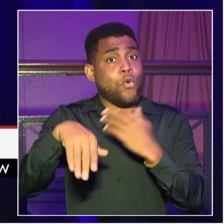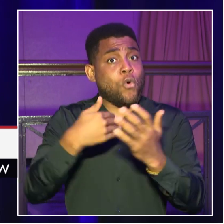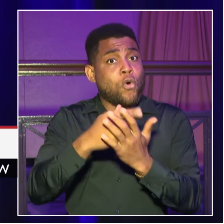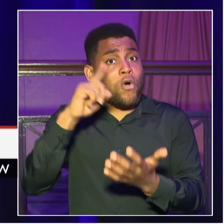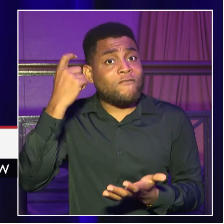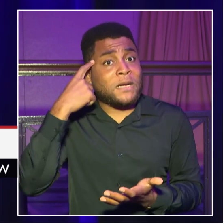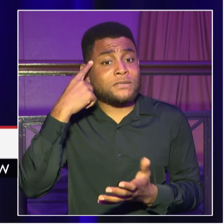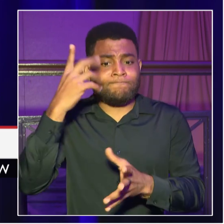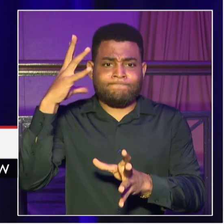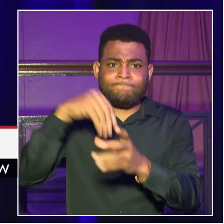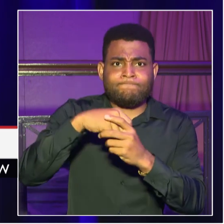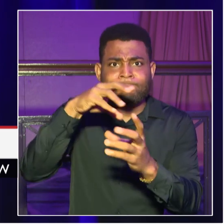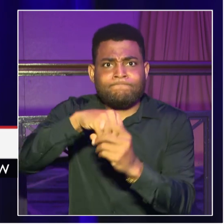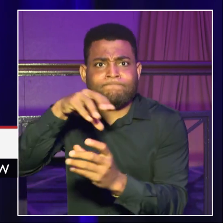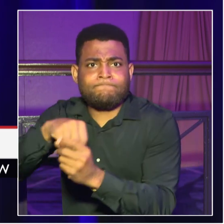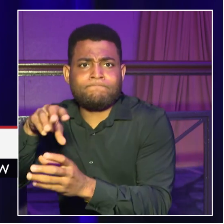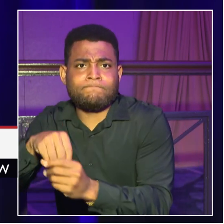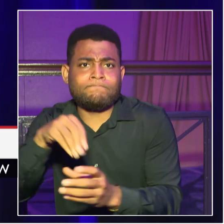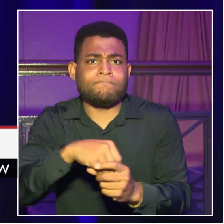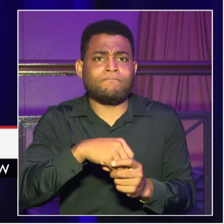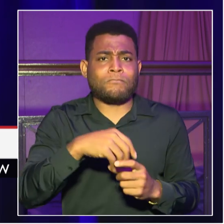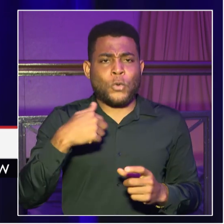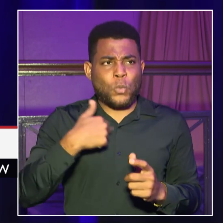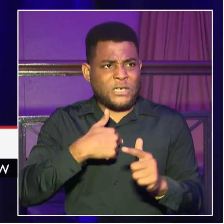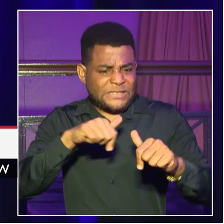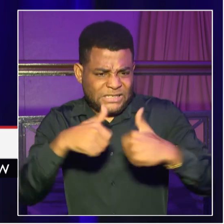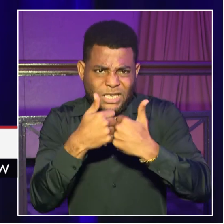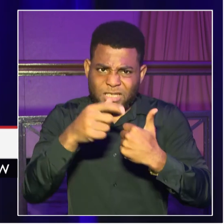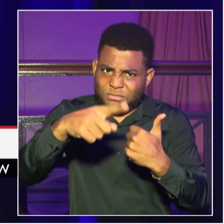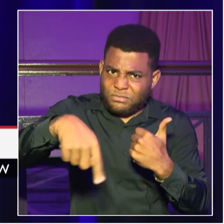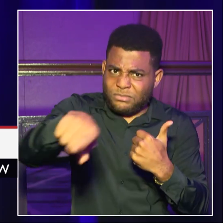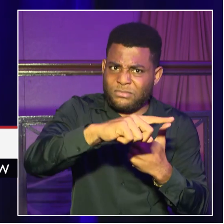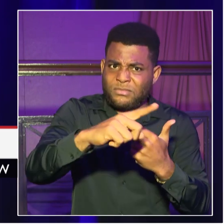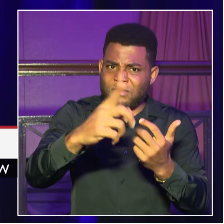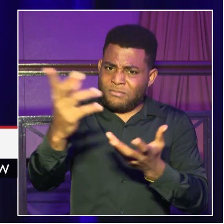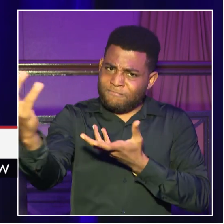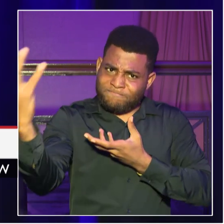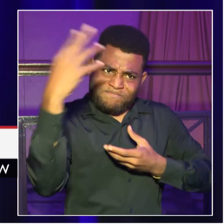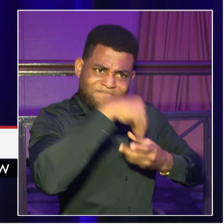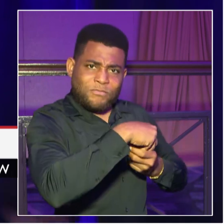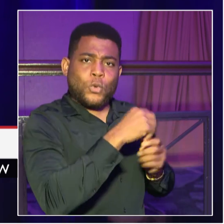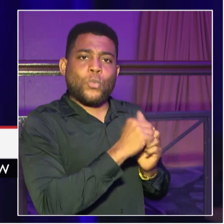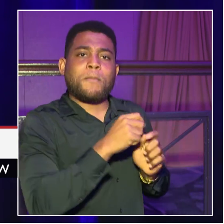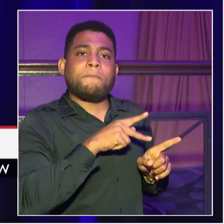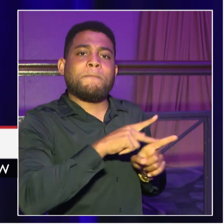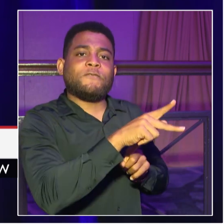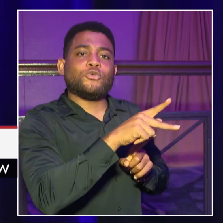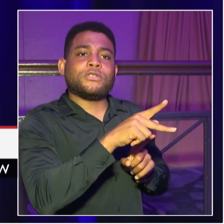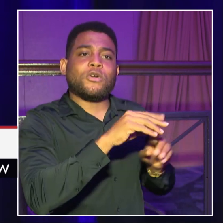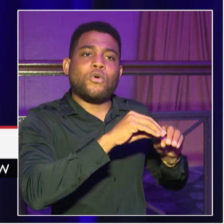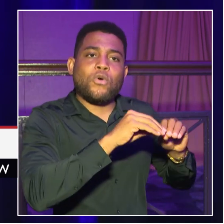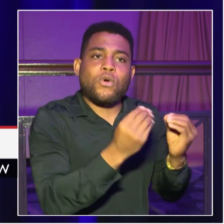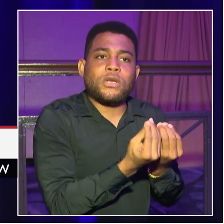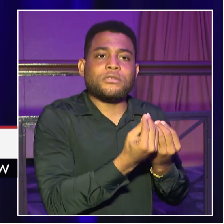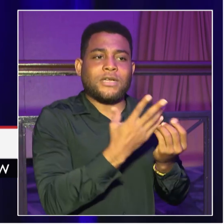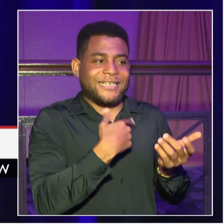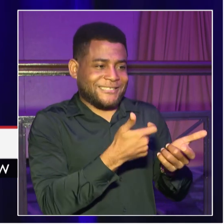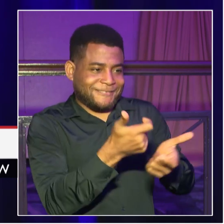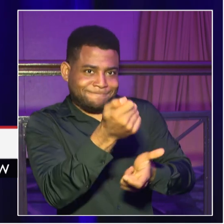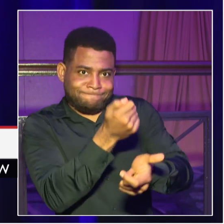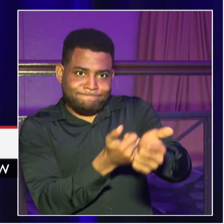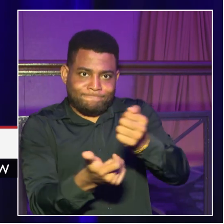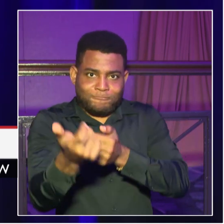go out to all the professional organizations that they belong to encourage people to bring their